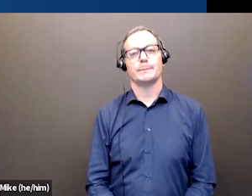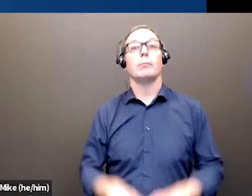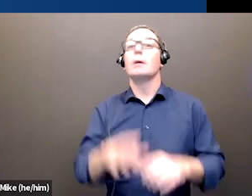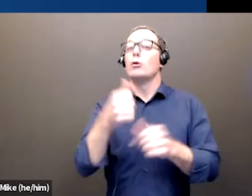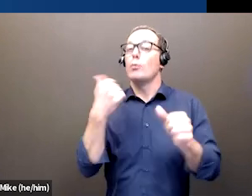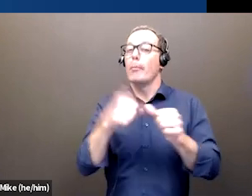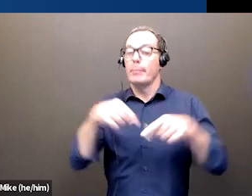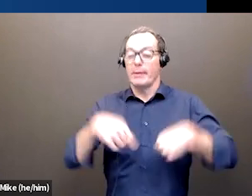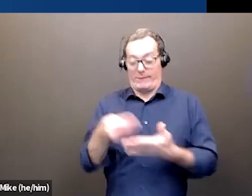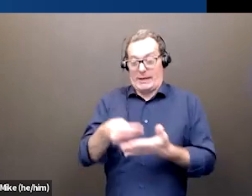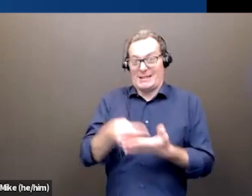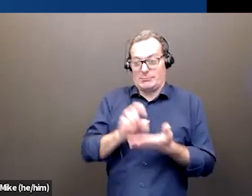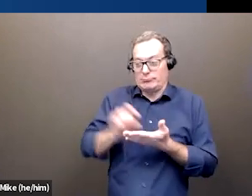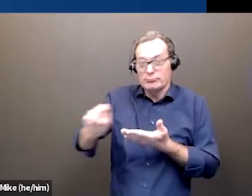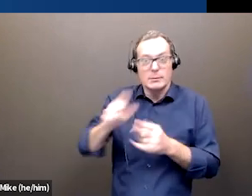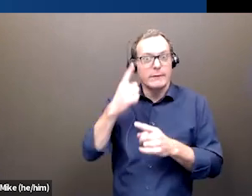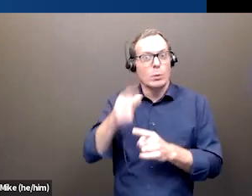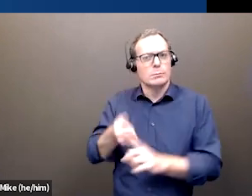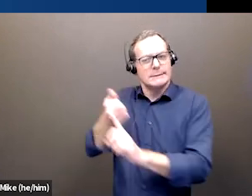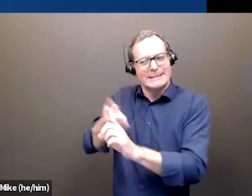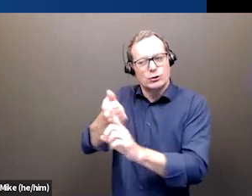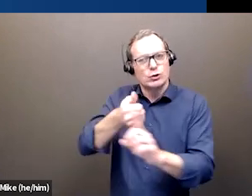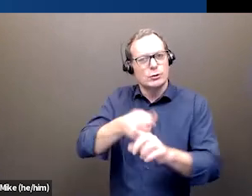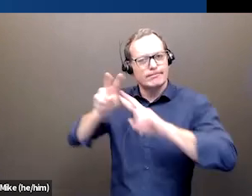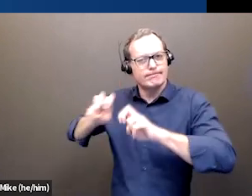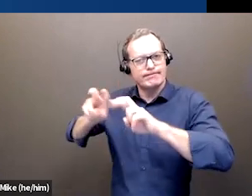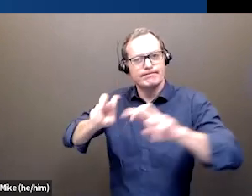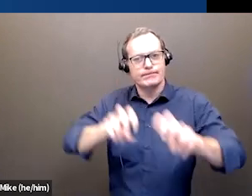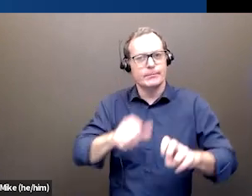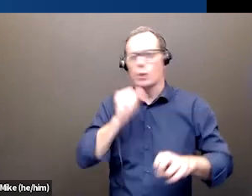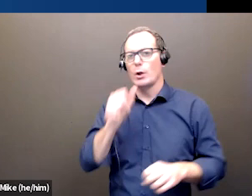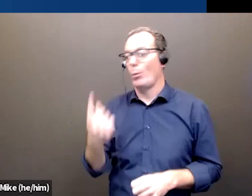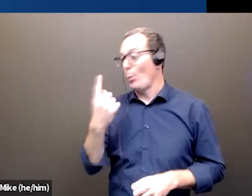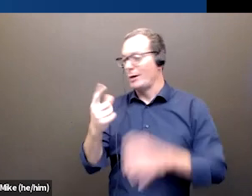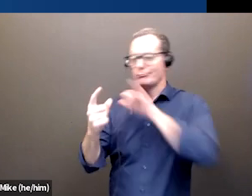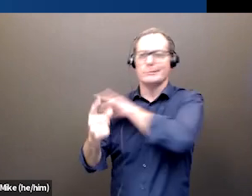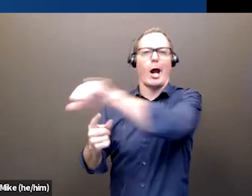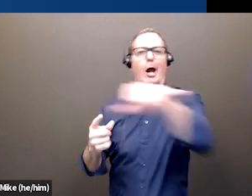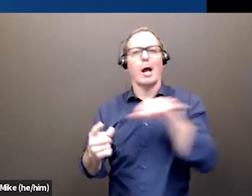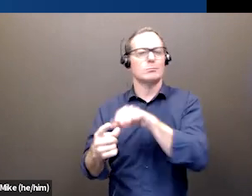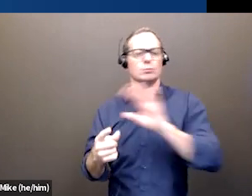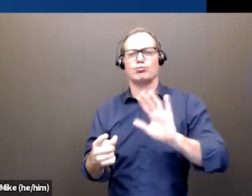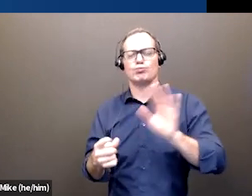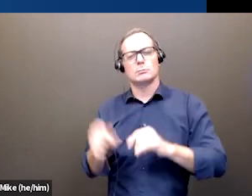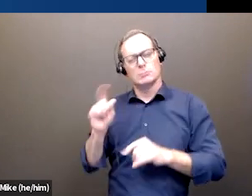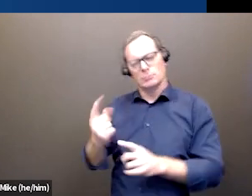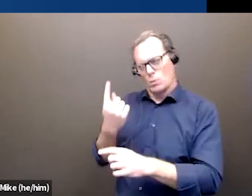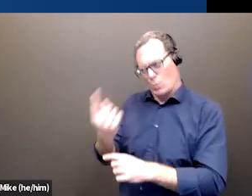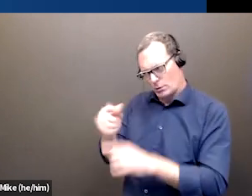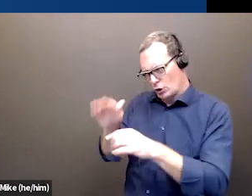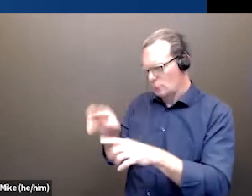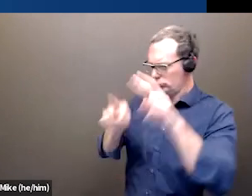might not be for another child. Office staff can assist members to determine which expenses would be the best to list on